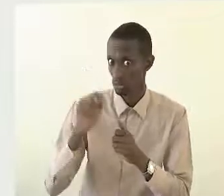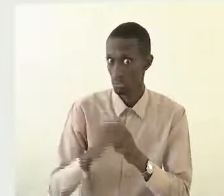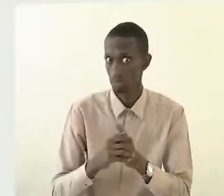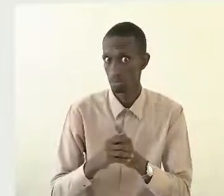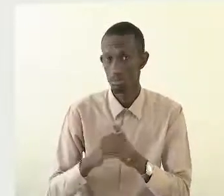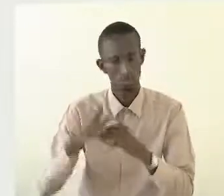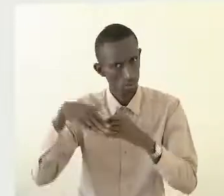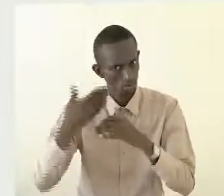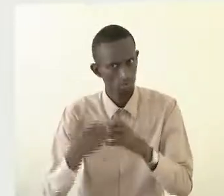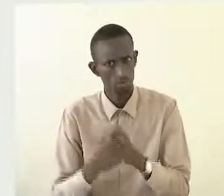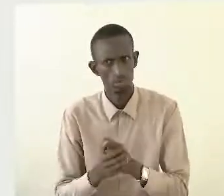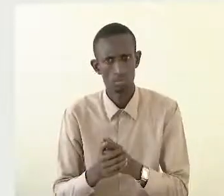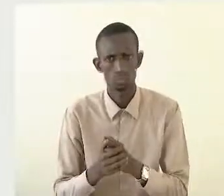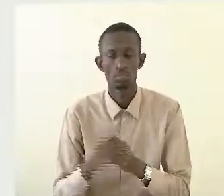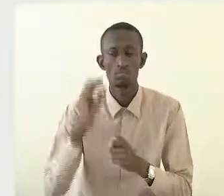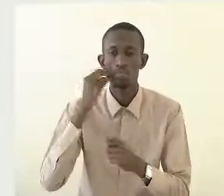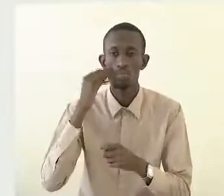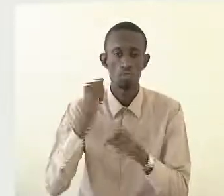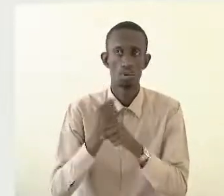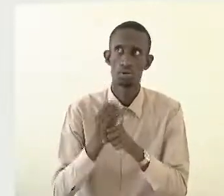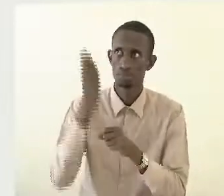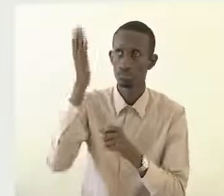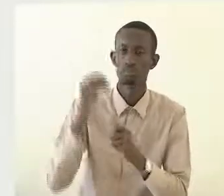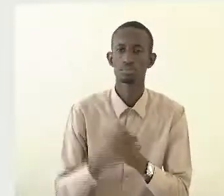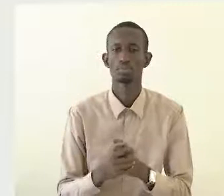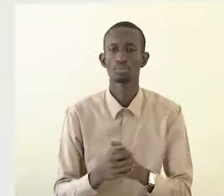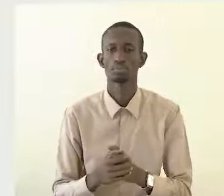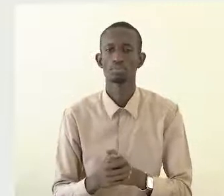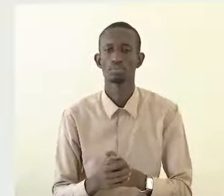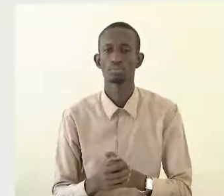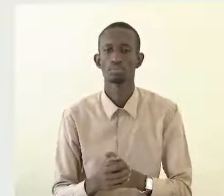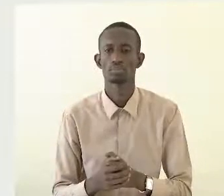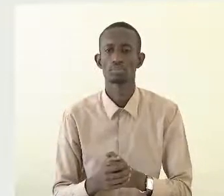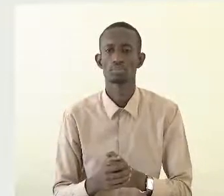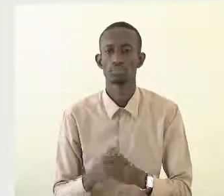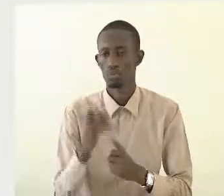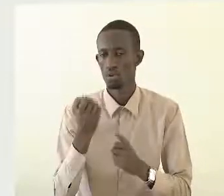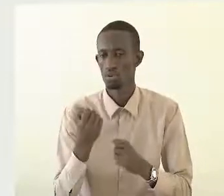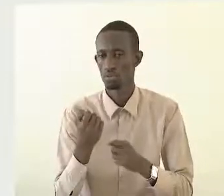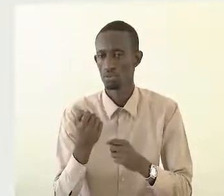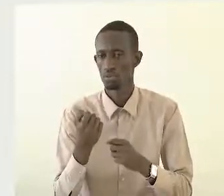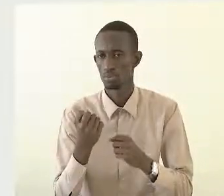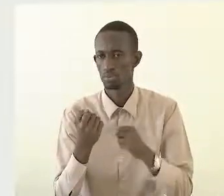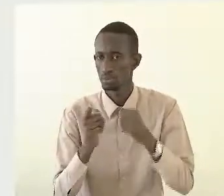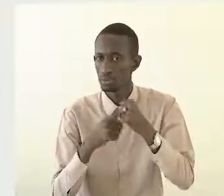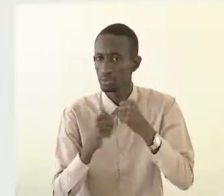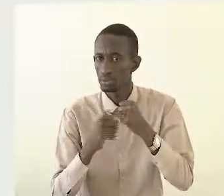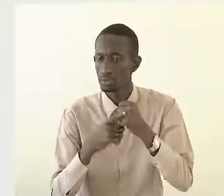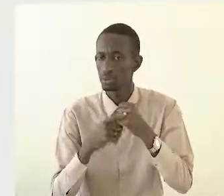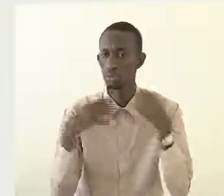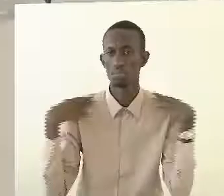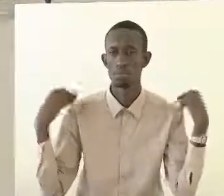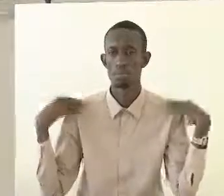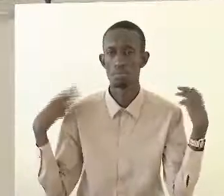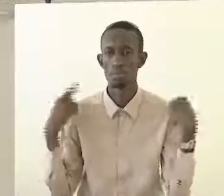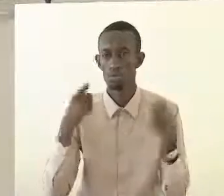Then after, the homework is there. You have just a 6 exercise